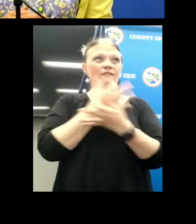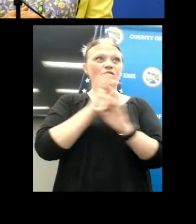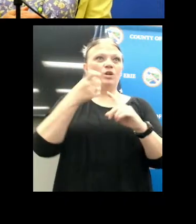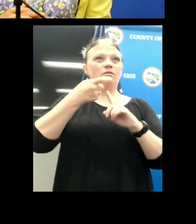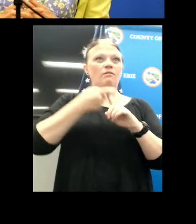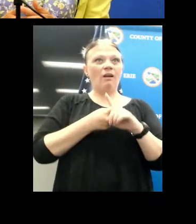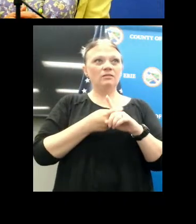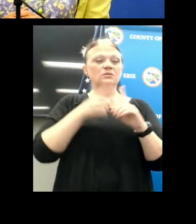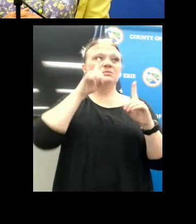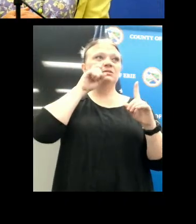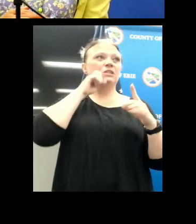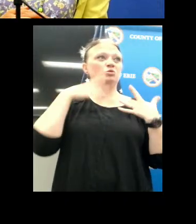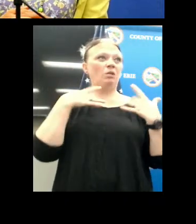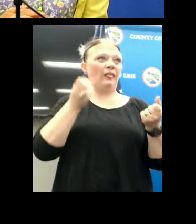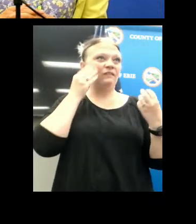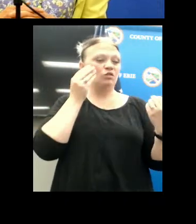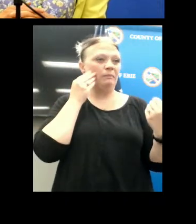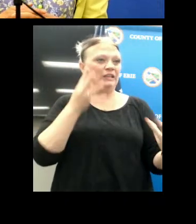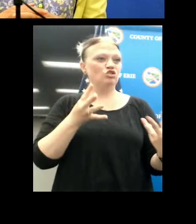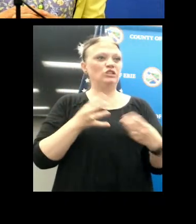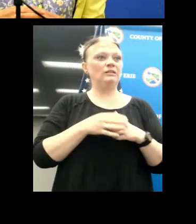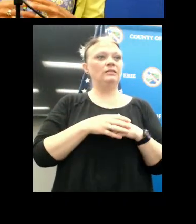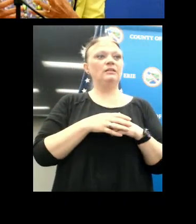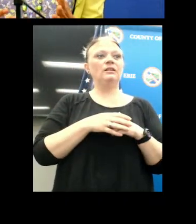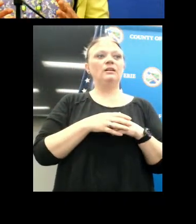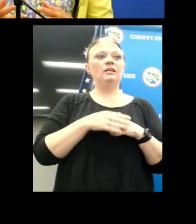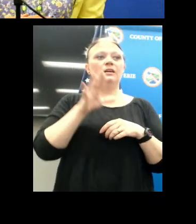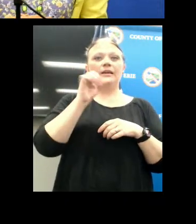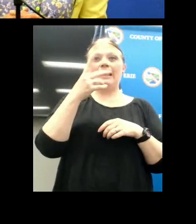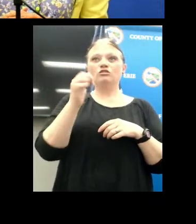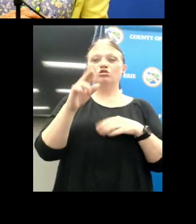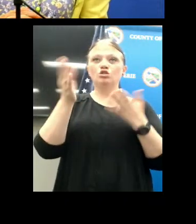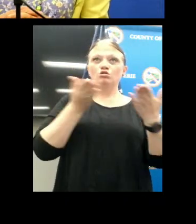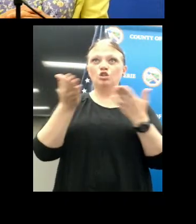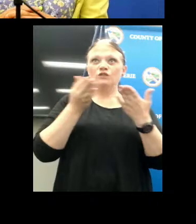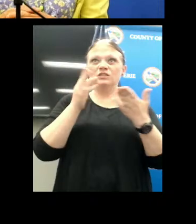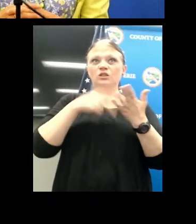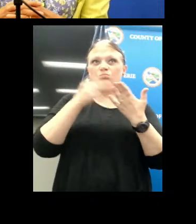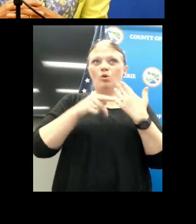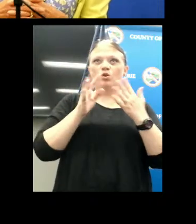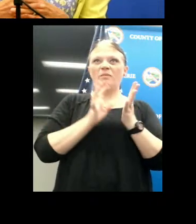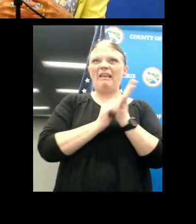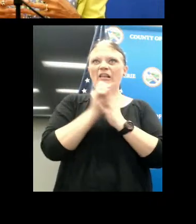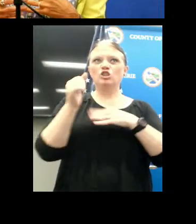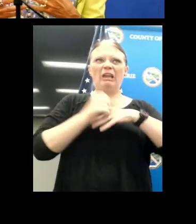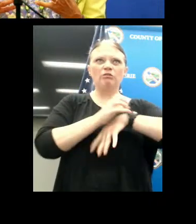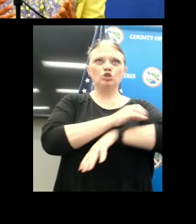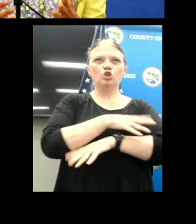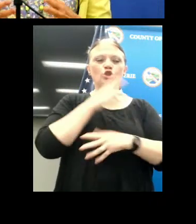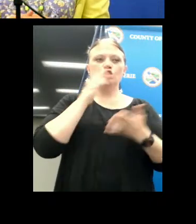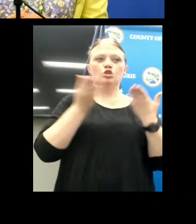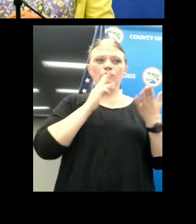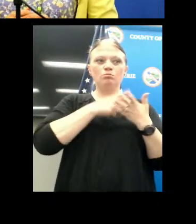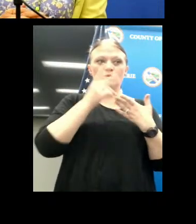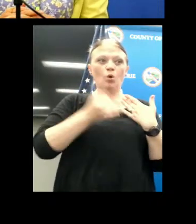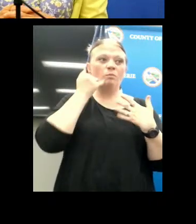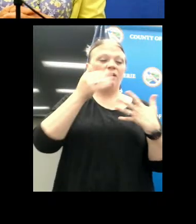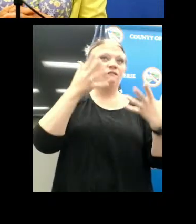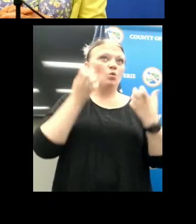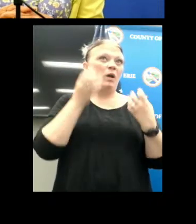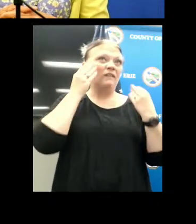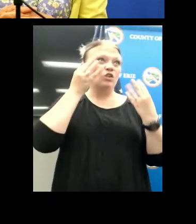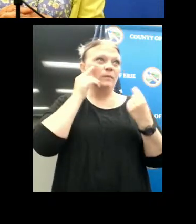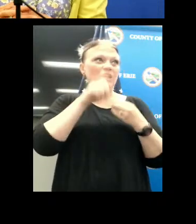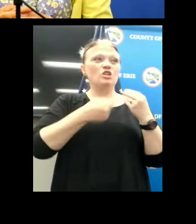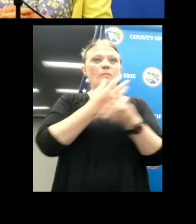free condoms and sexual health information. Our cancer services program will be there if you're interested in getting